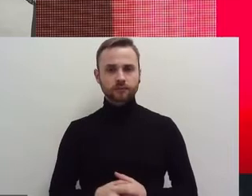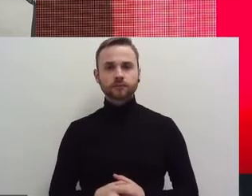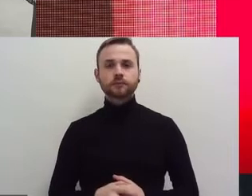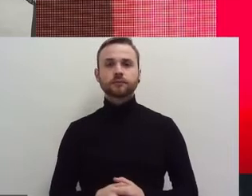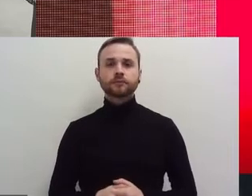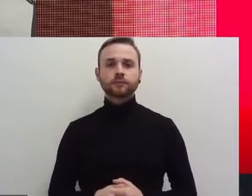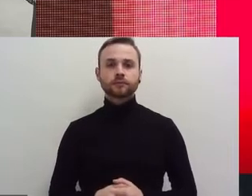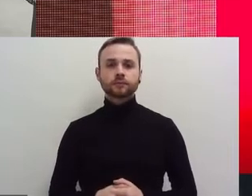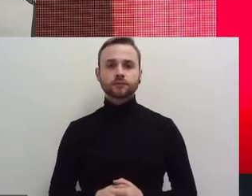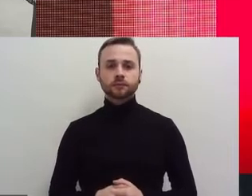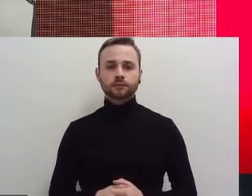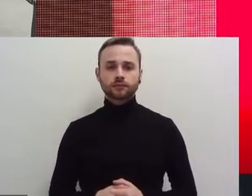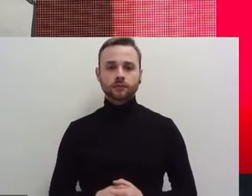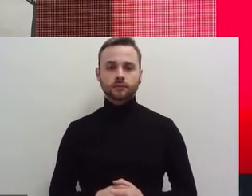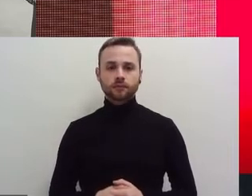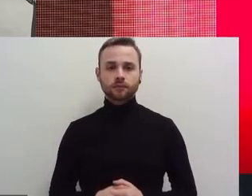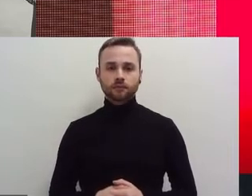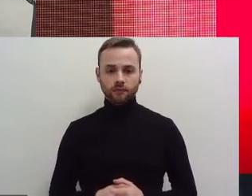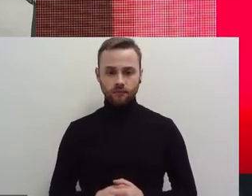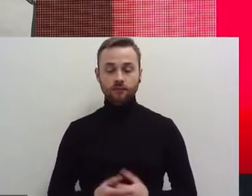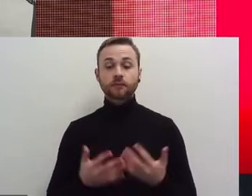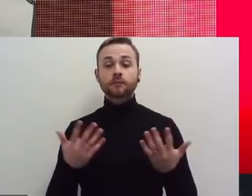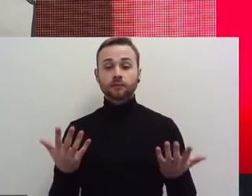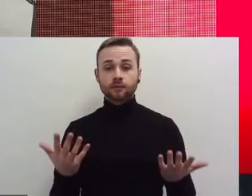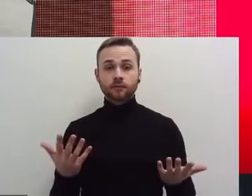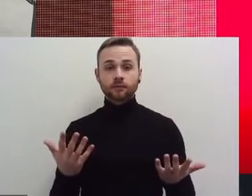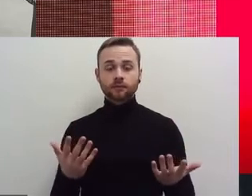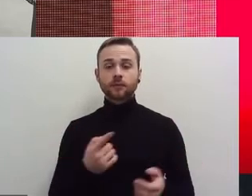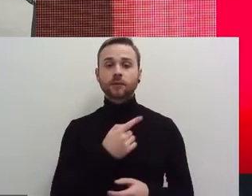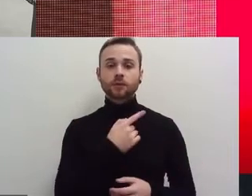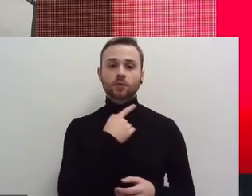let's say, majority-minority approach,